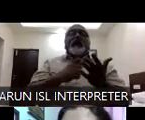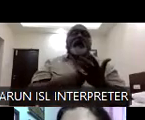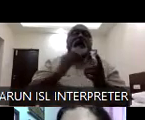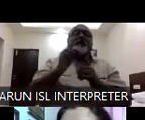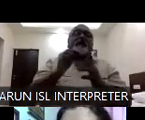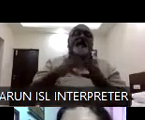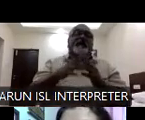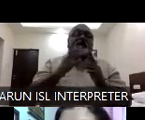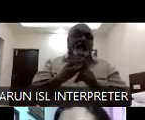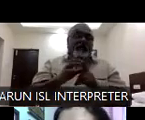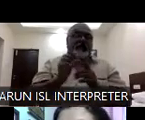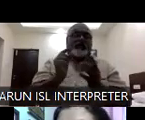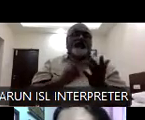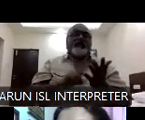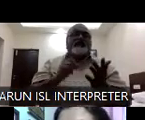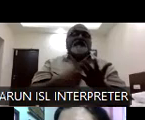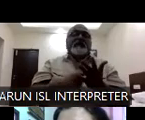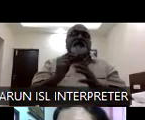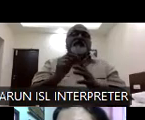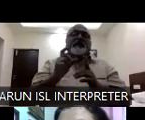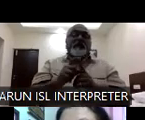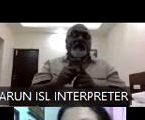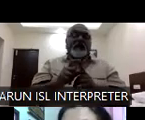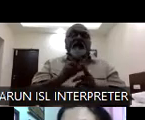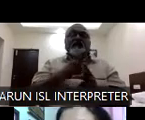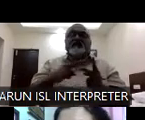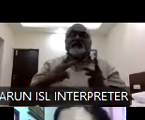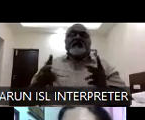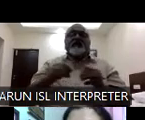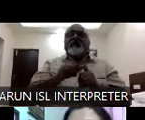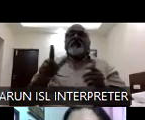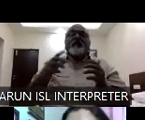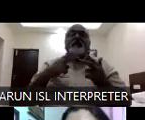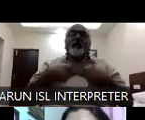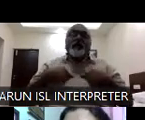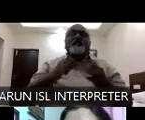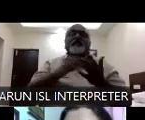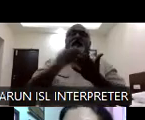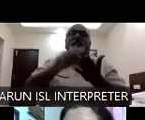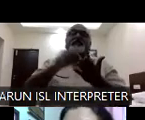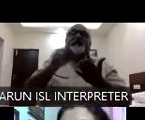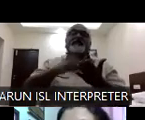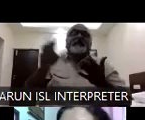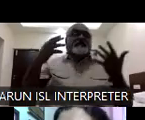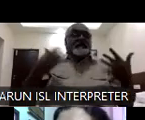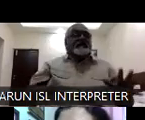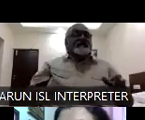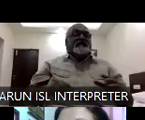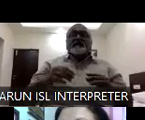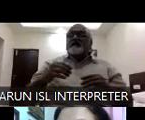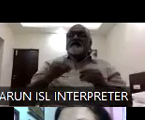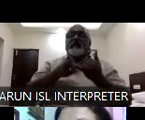but when it comes to collecting the data of marginalized population, whether it's ST, SC, disability,